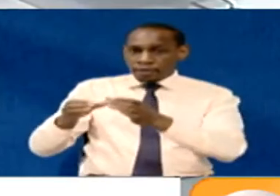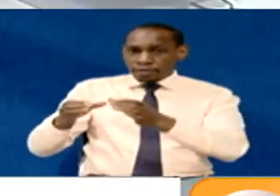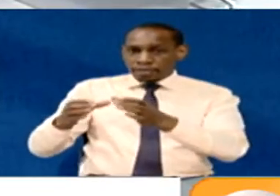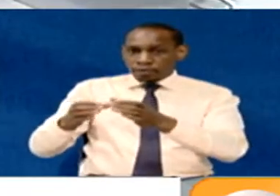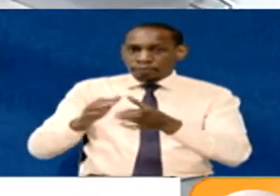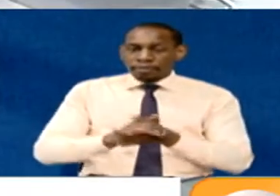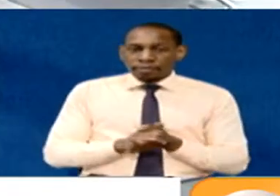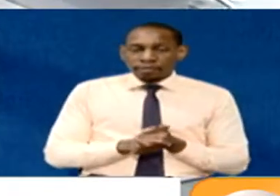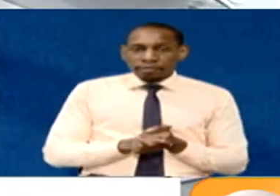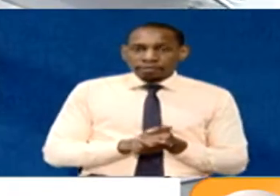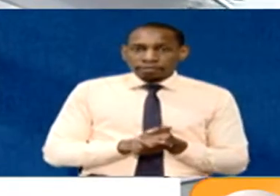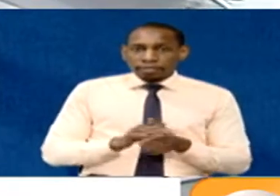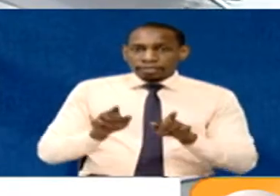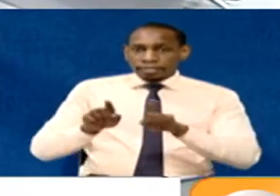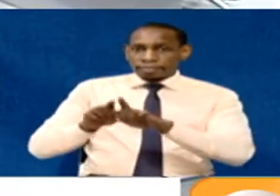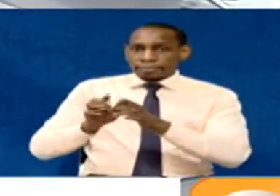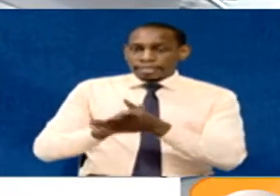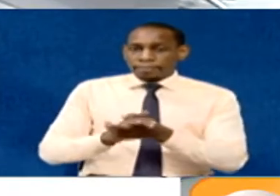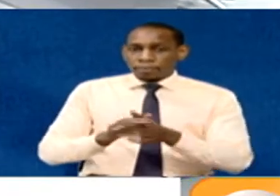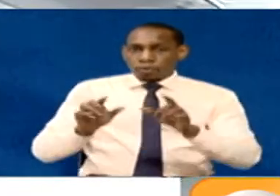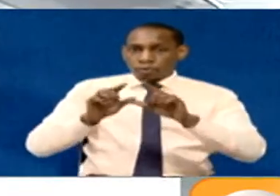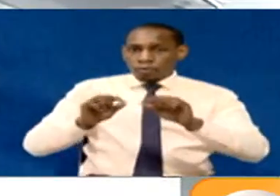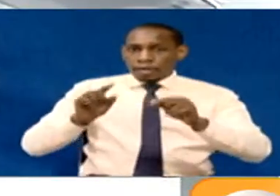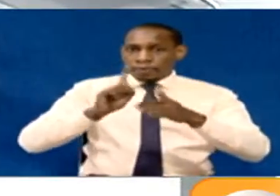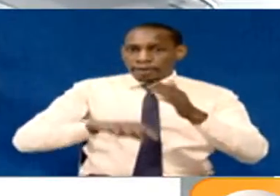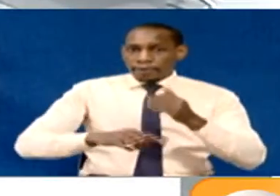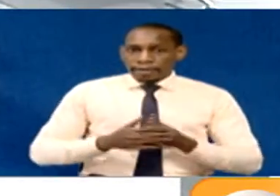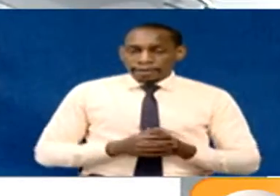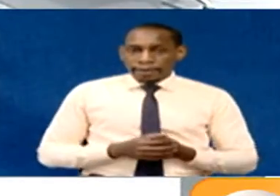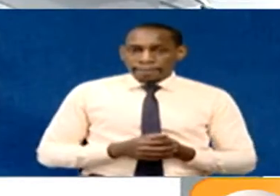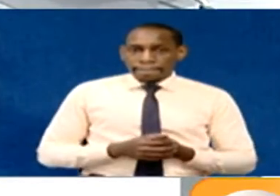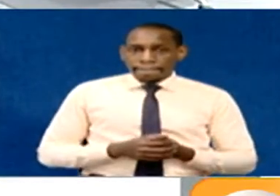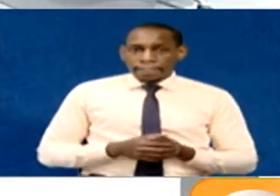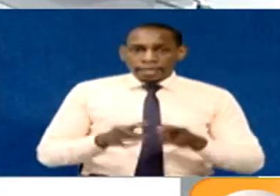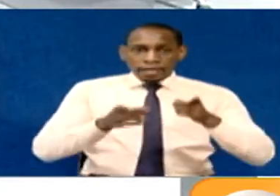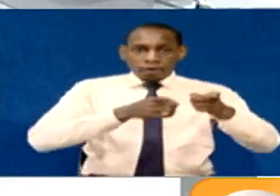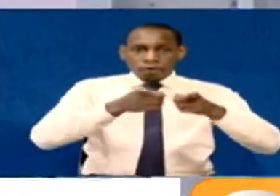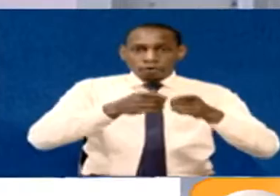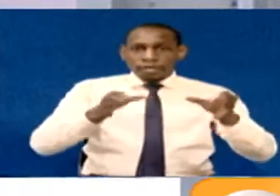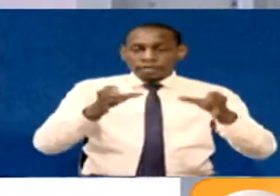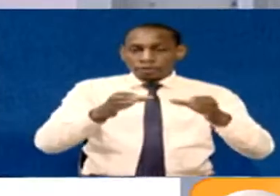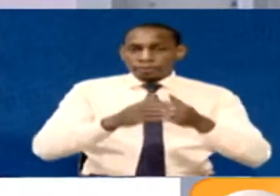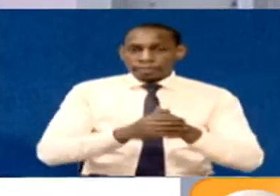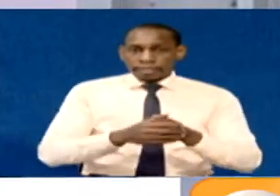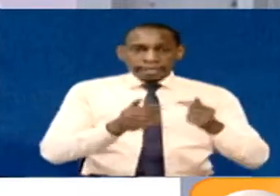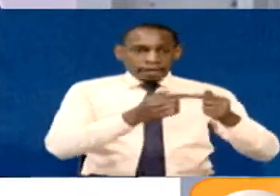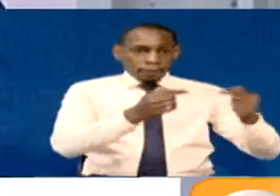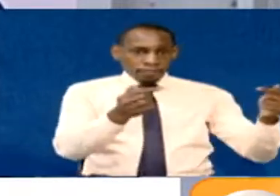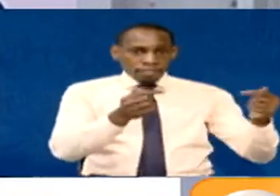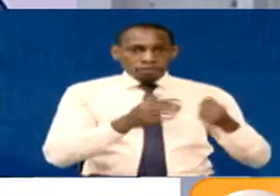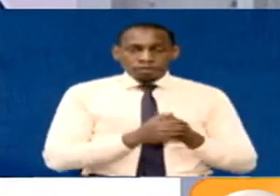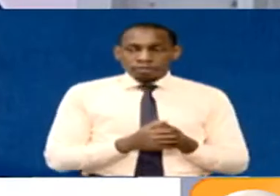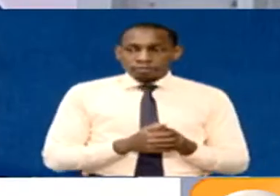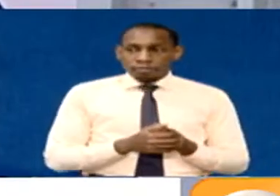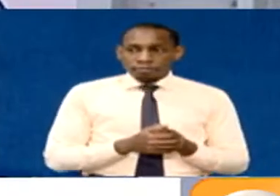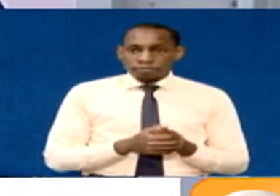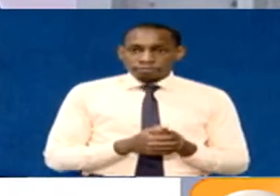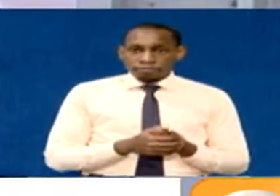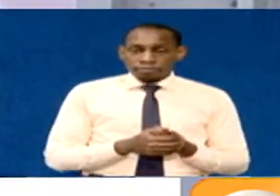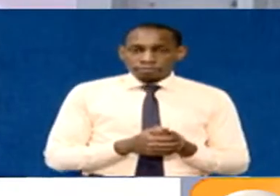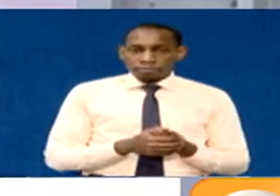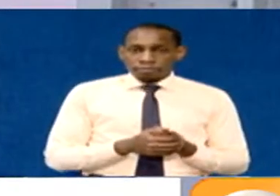party, or in the old dispensation, what we called a ruling party and the opposition. How did it come to